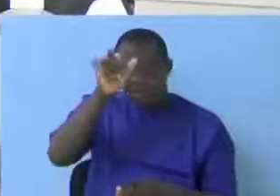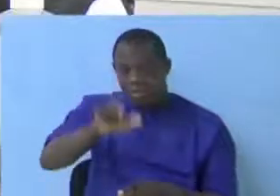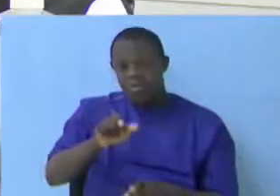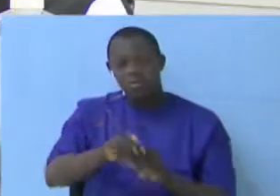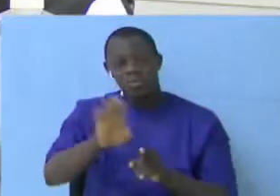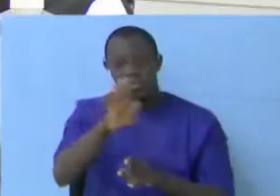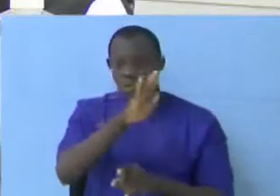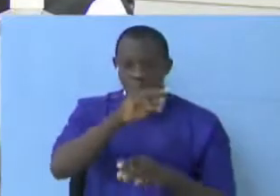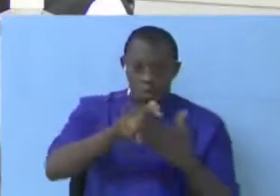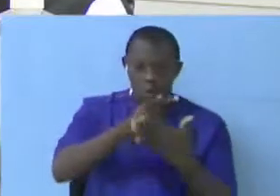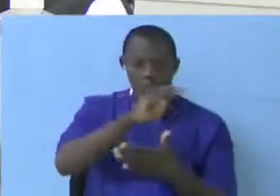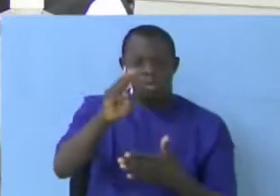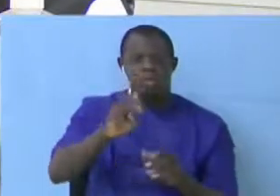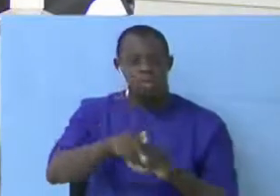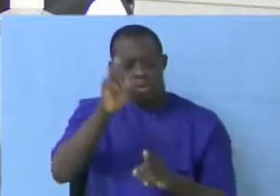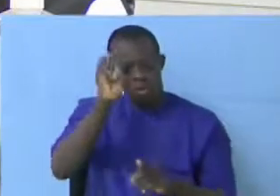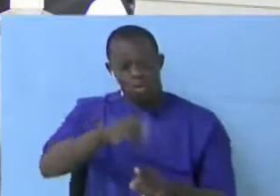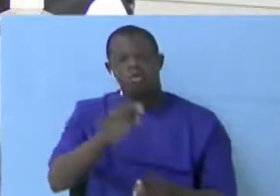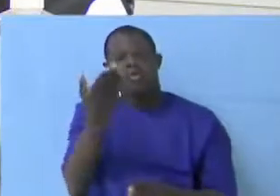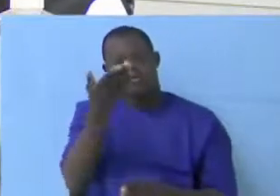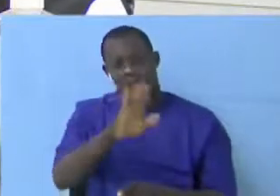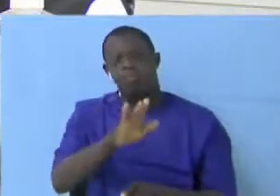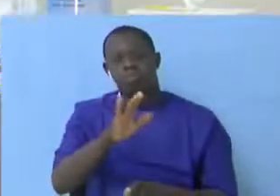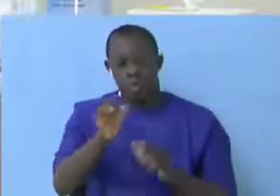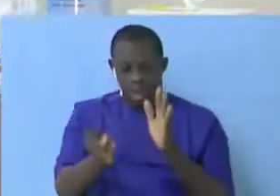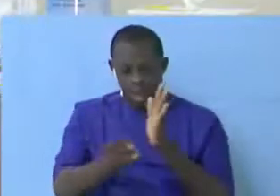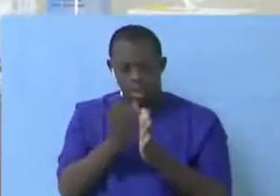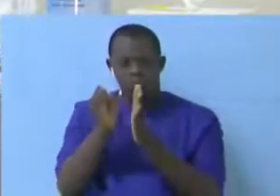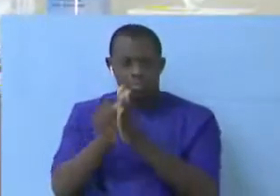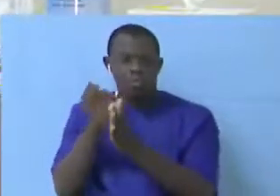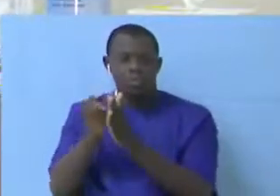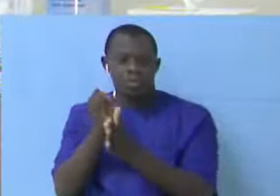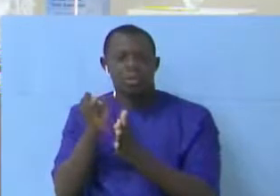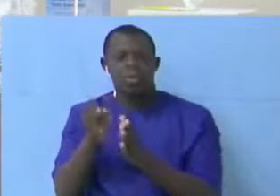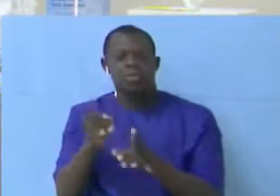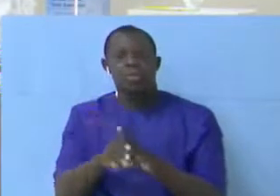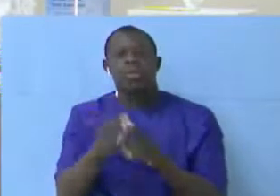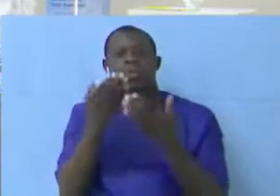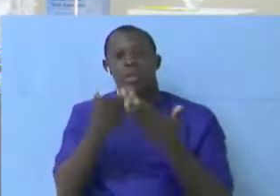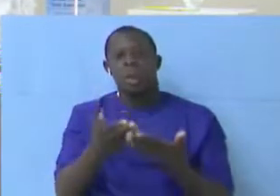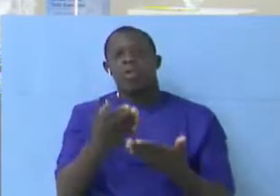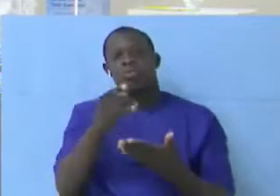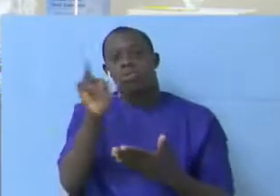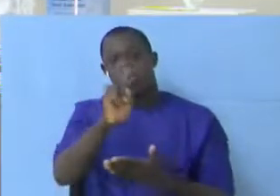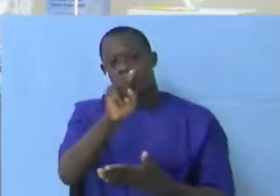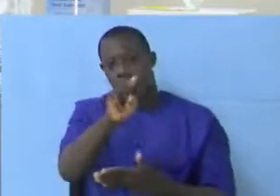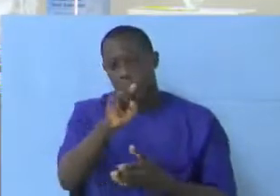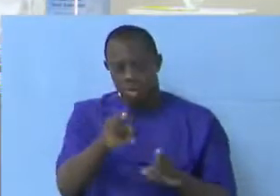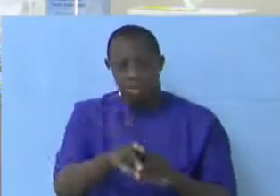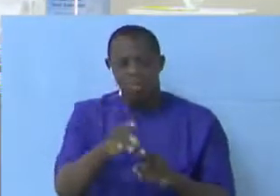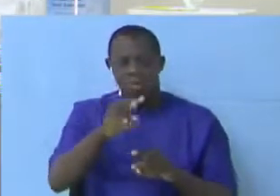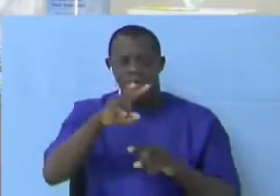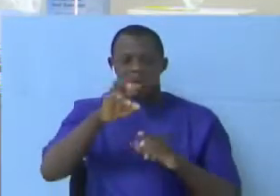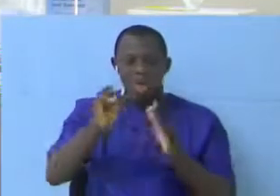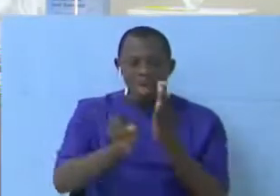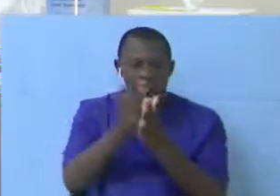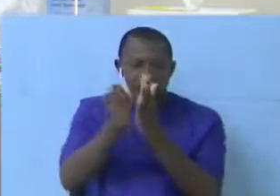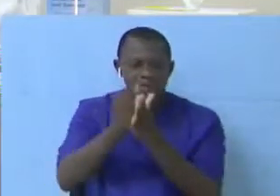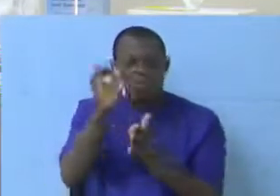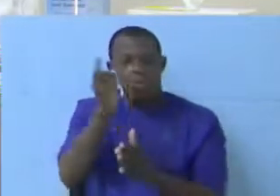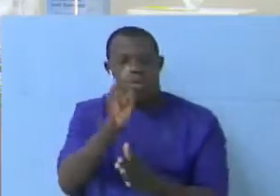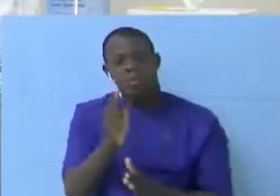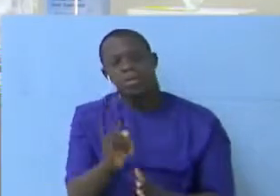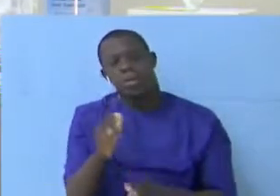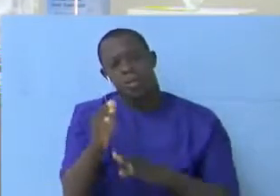wobe abiye nyanta kuma ko nyanta bola kisi ro Exactly. So what was your determination? What was your finding? Muna narana ite